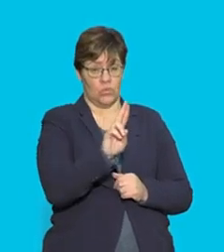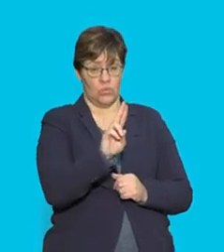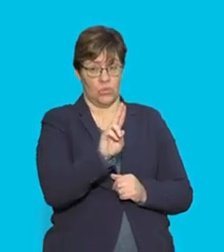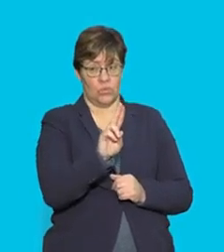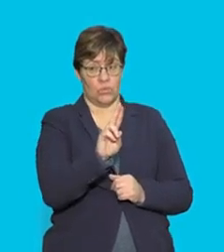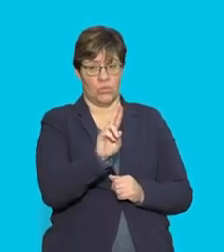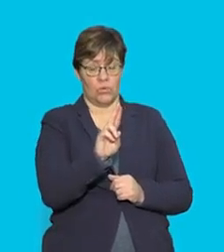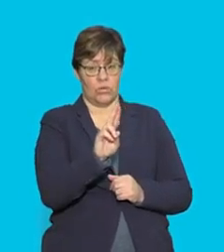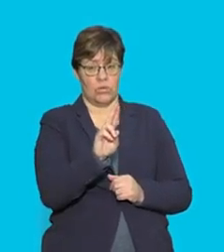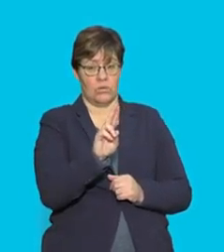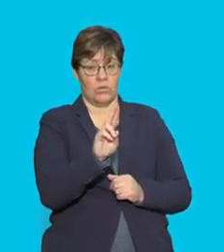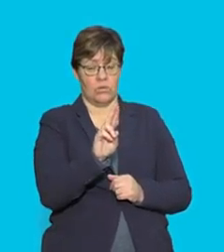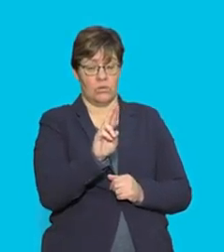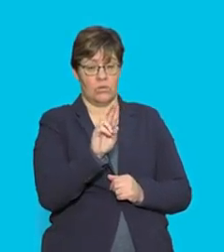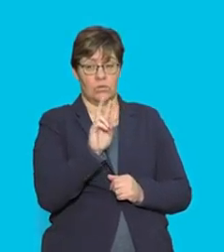U2